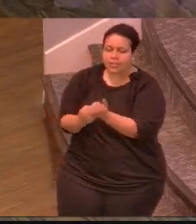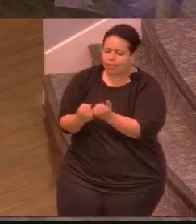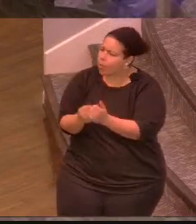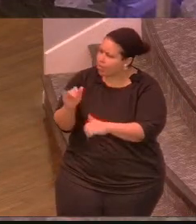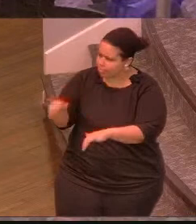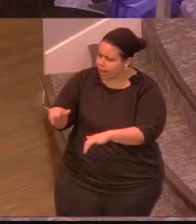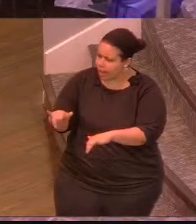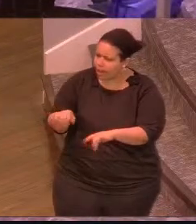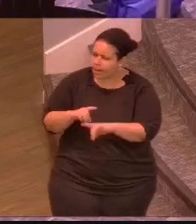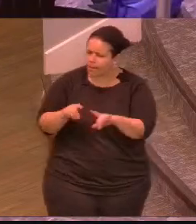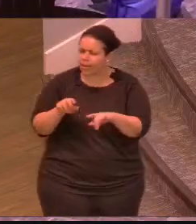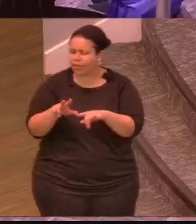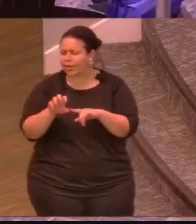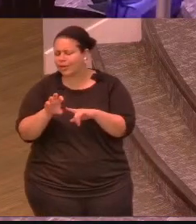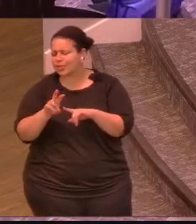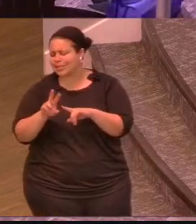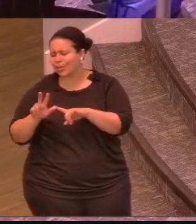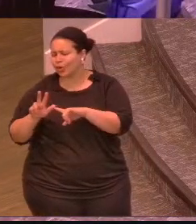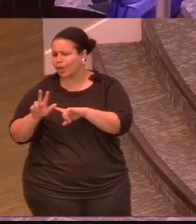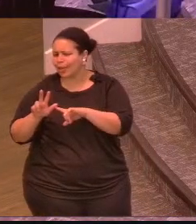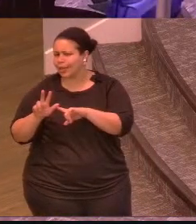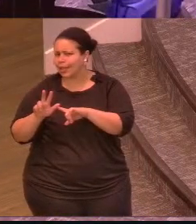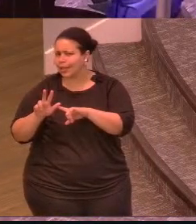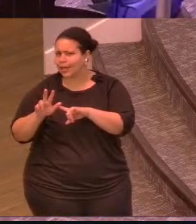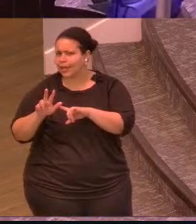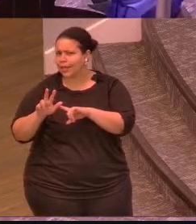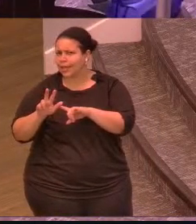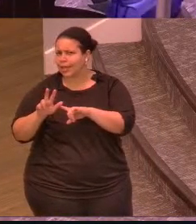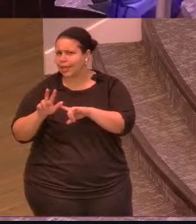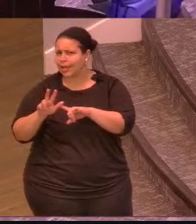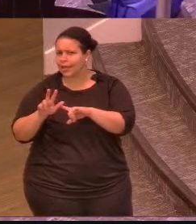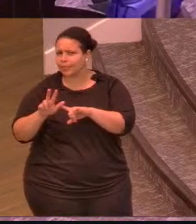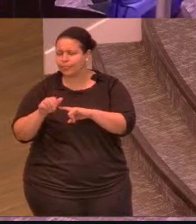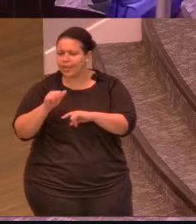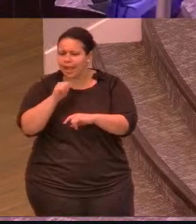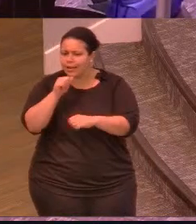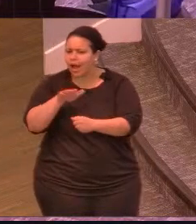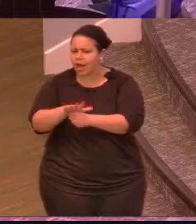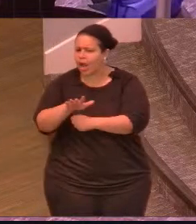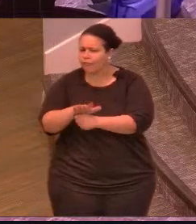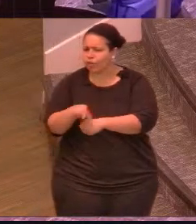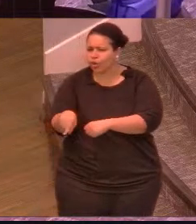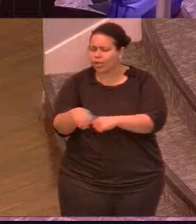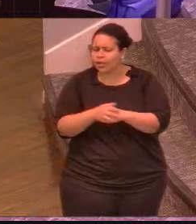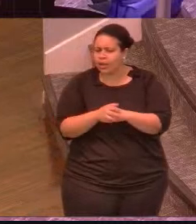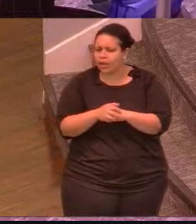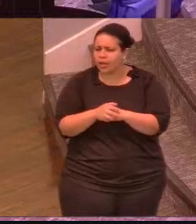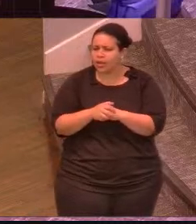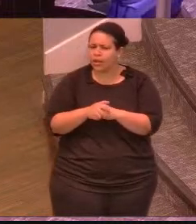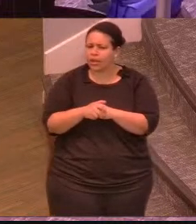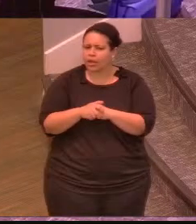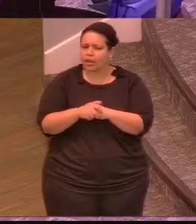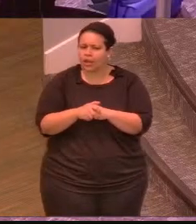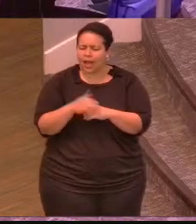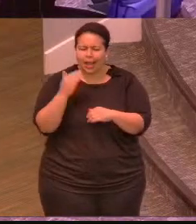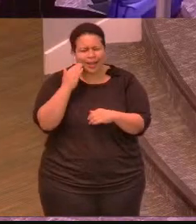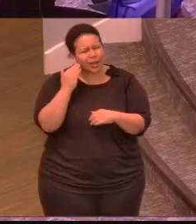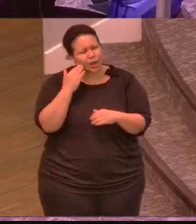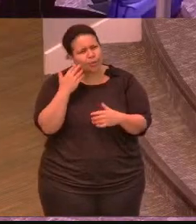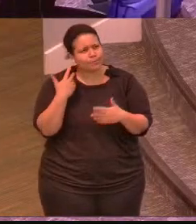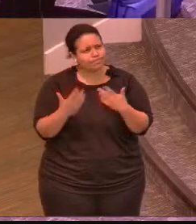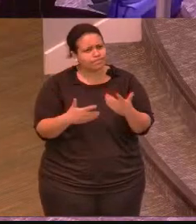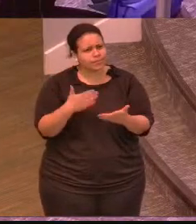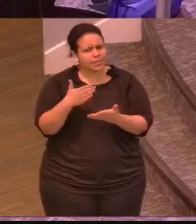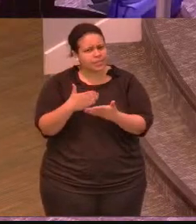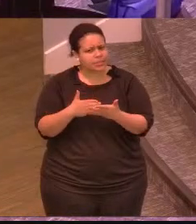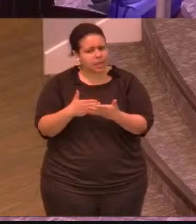the 363 that were not covered, I know some of them would be